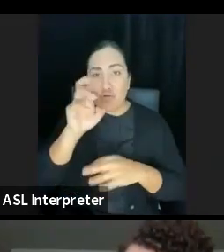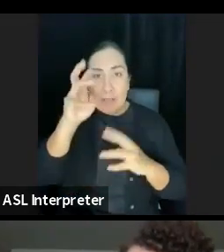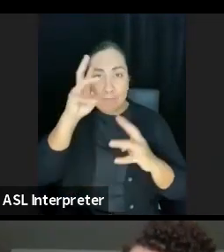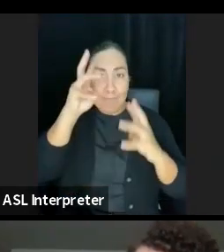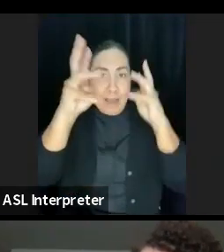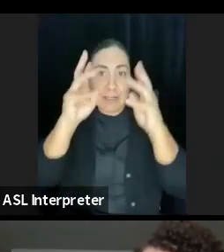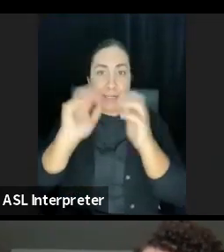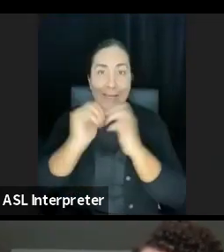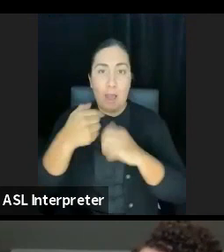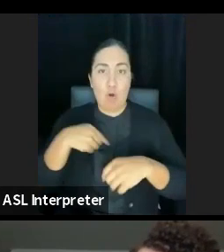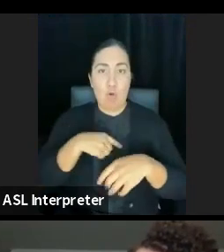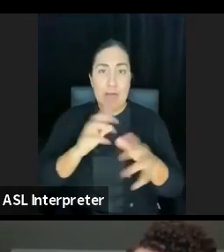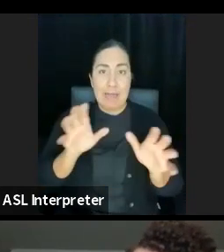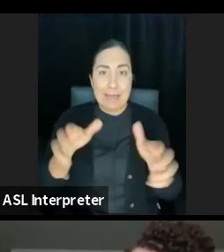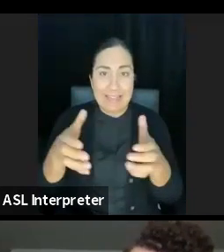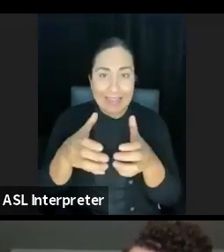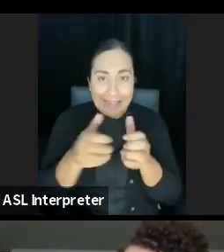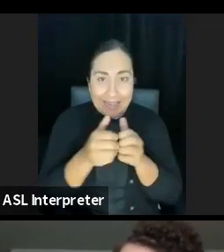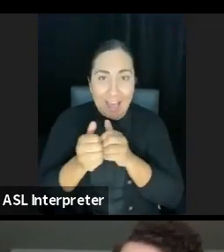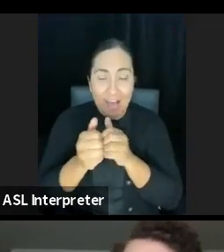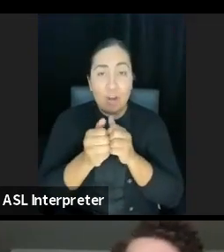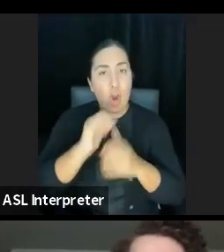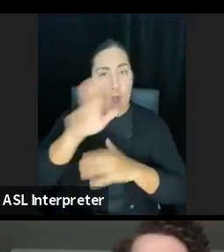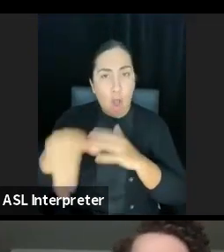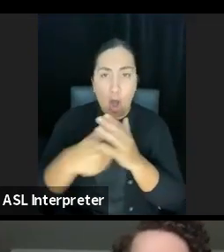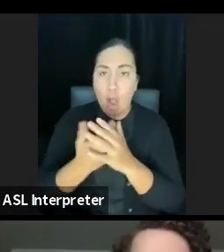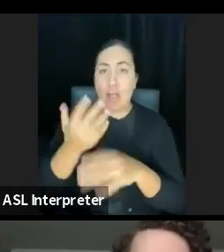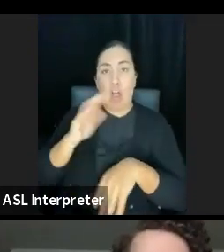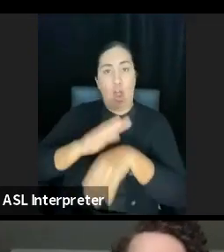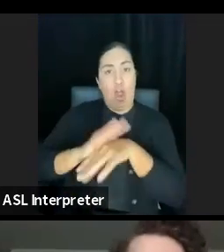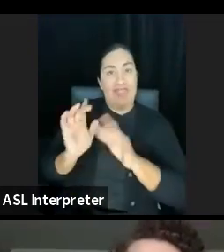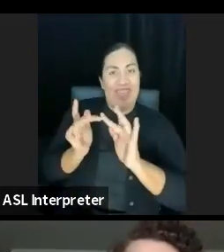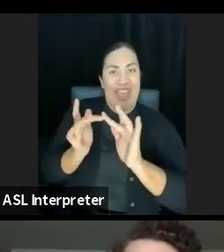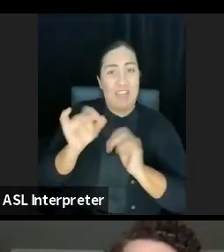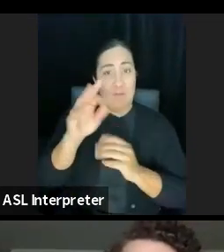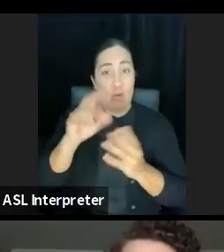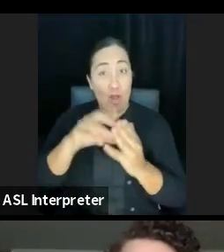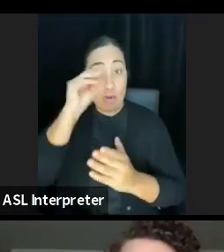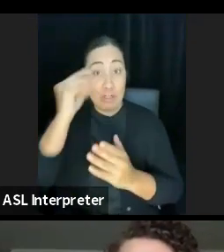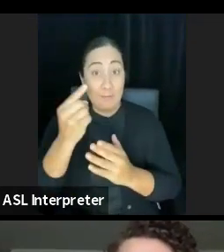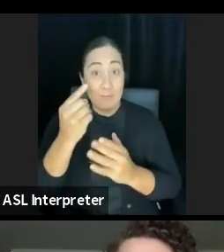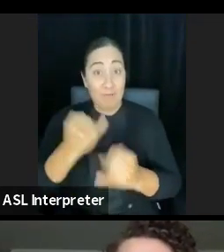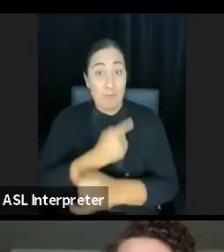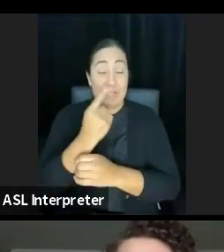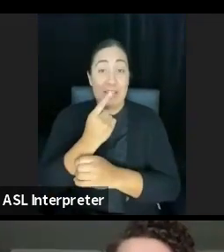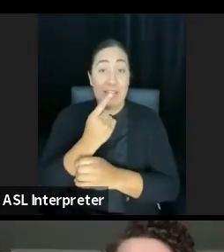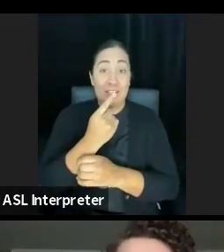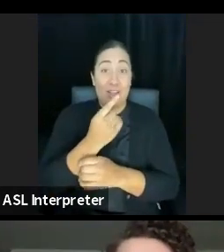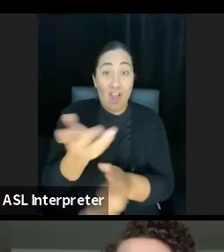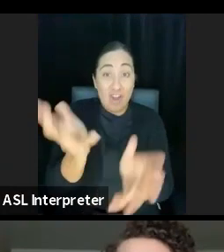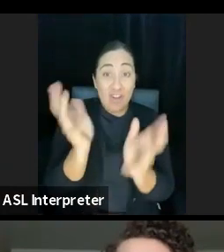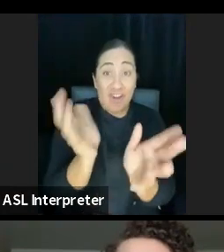howlround.com. If you learned something from this conversation today, spread the word and spread the